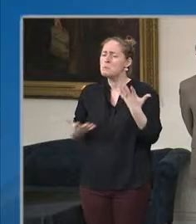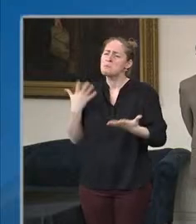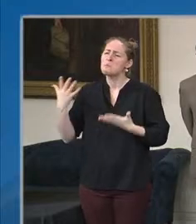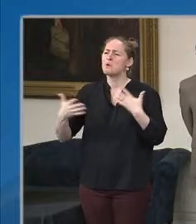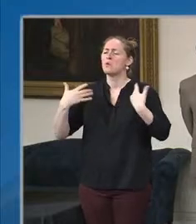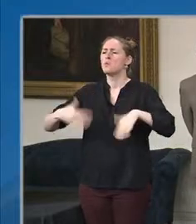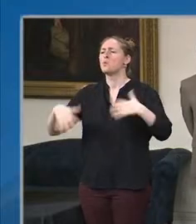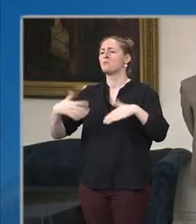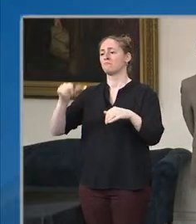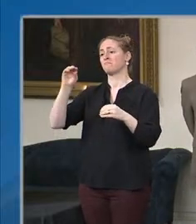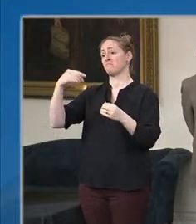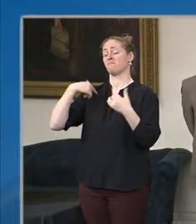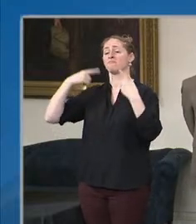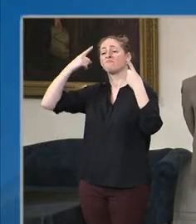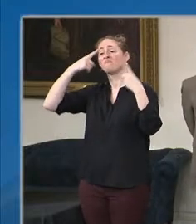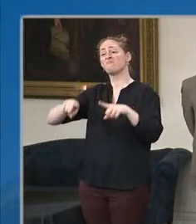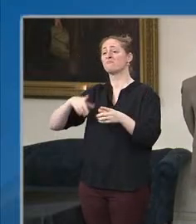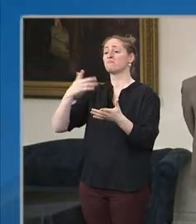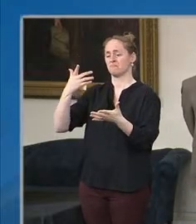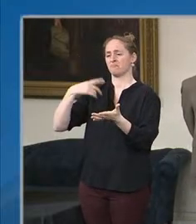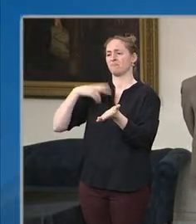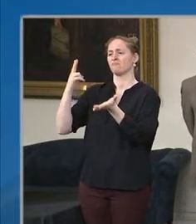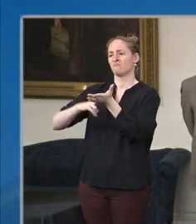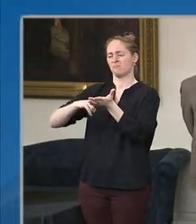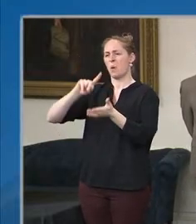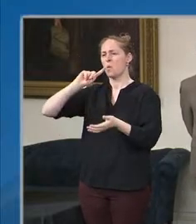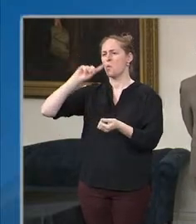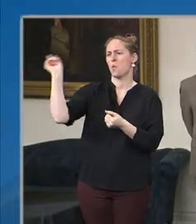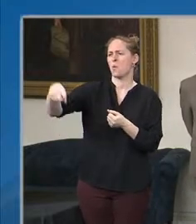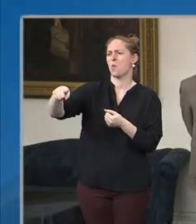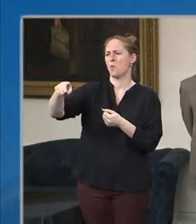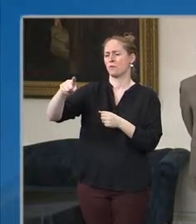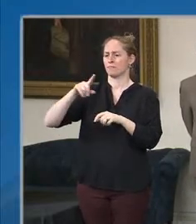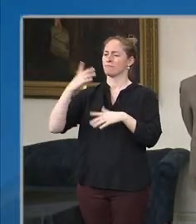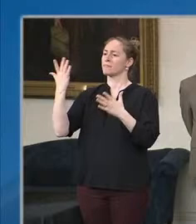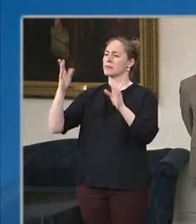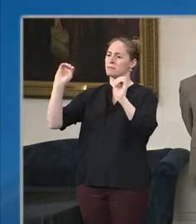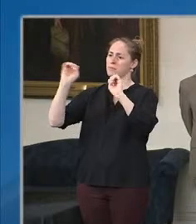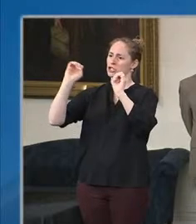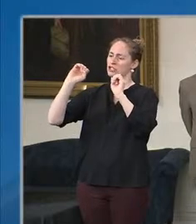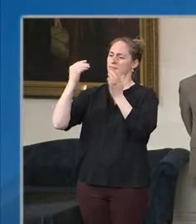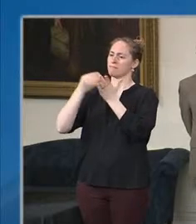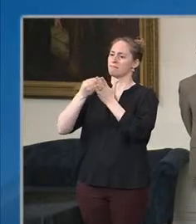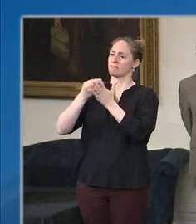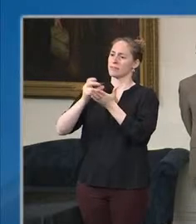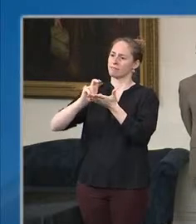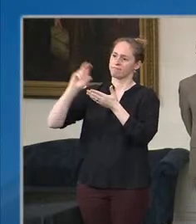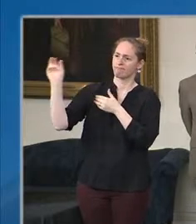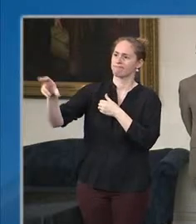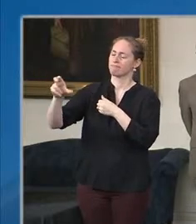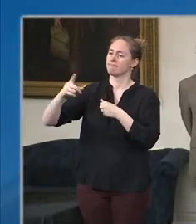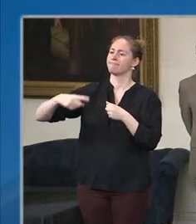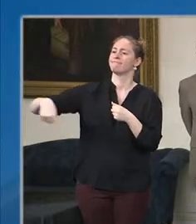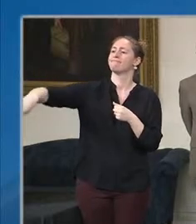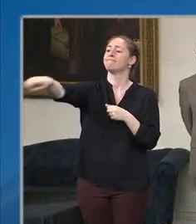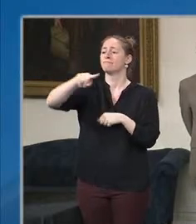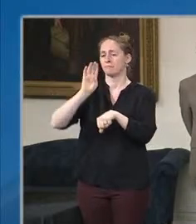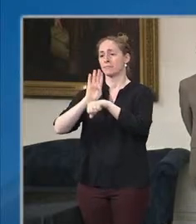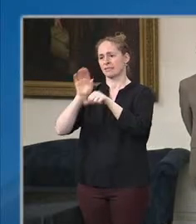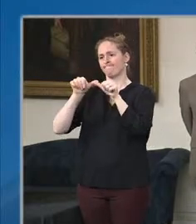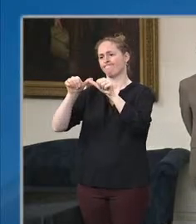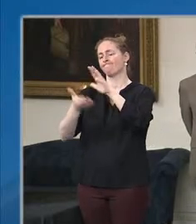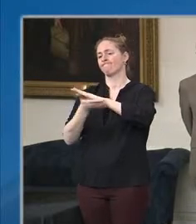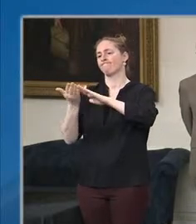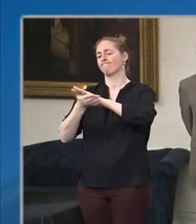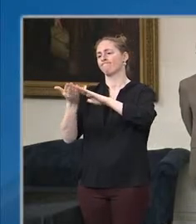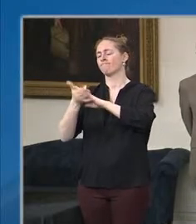their unemployment taxes. This emergency relief will help more businesses keep their operations going and to help